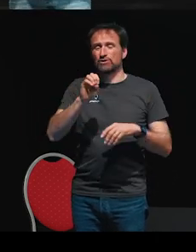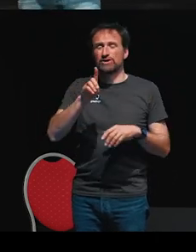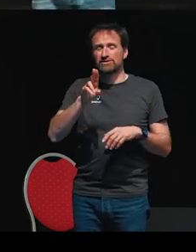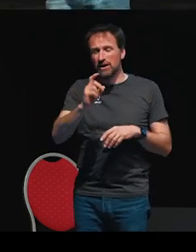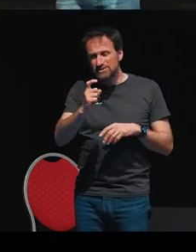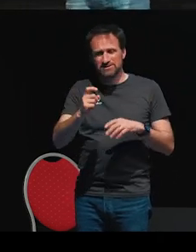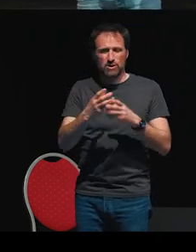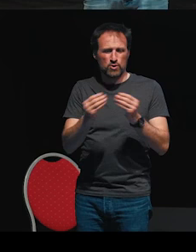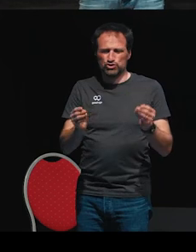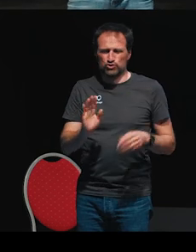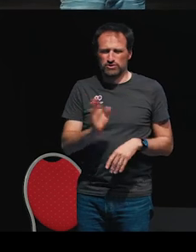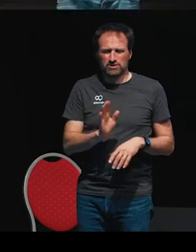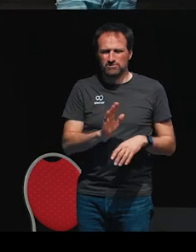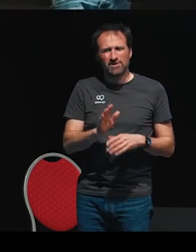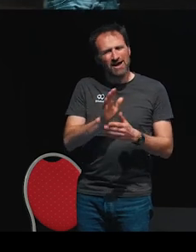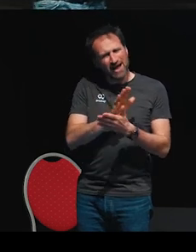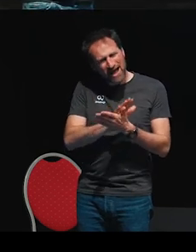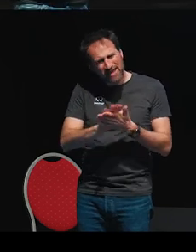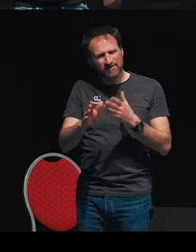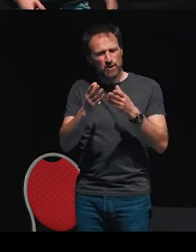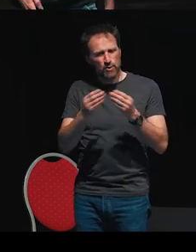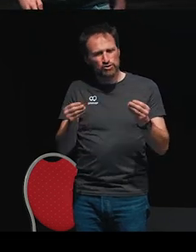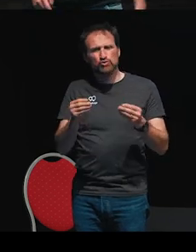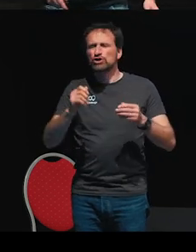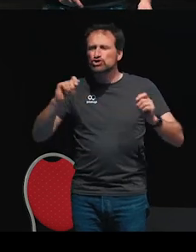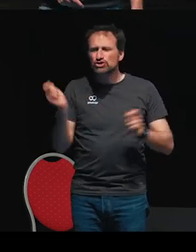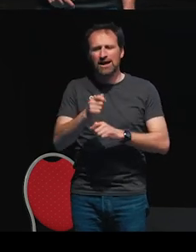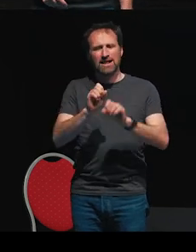can quickly explain to others, and then go on.